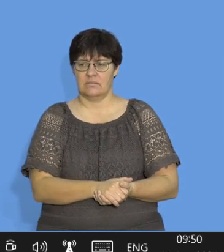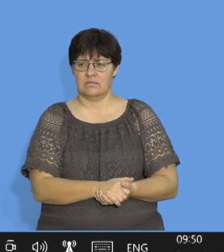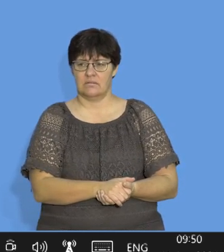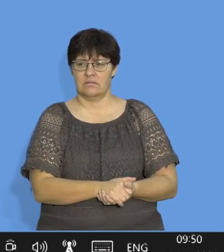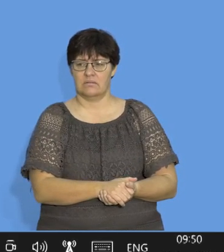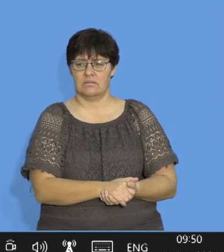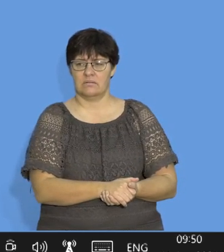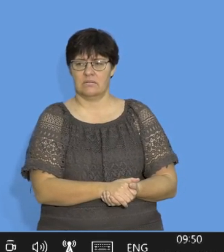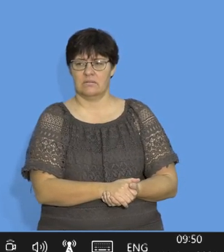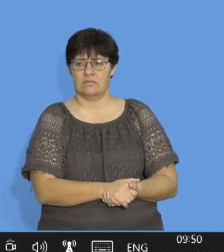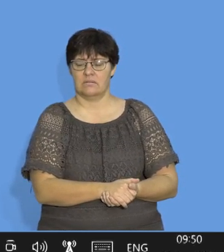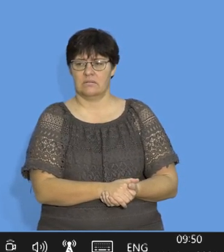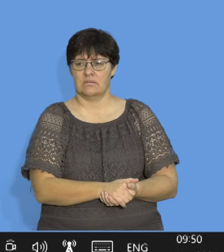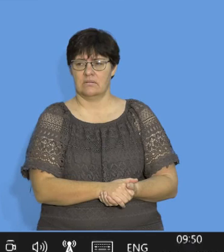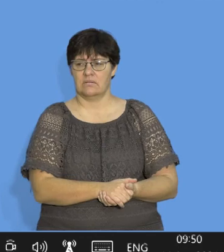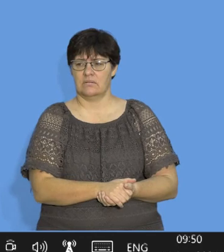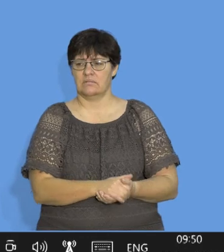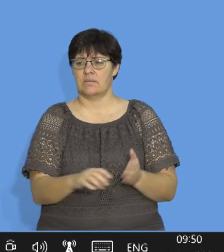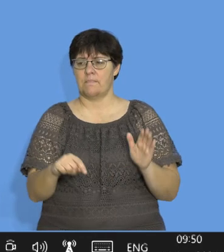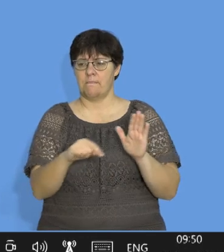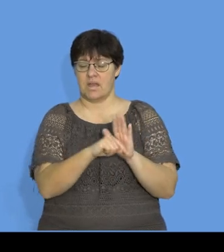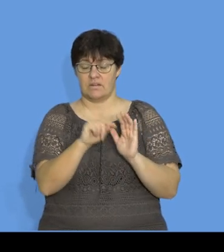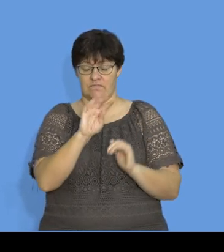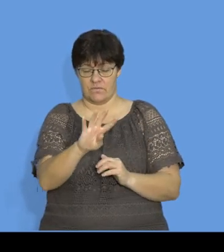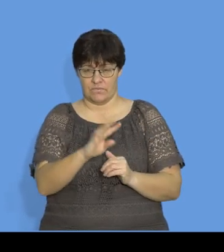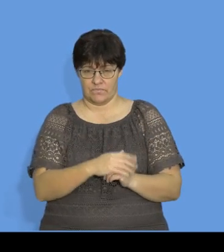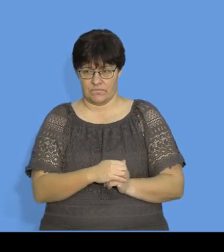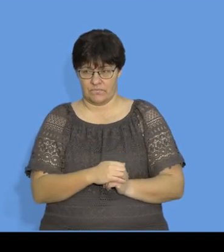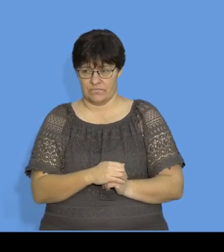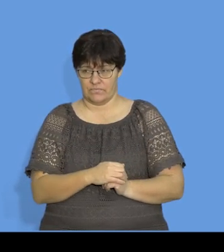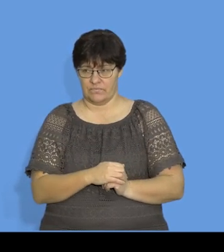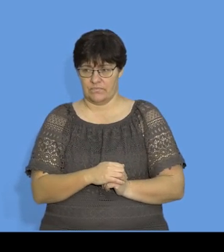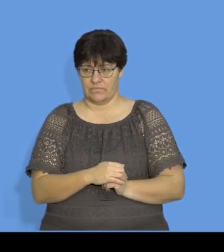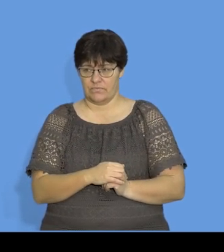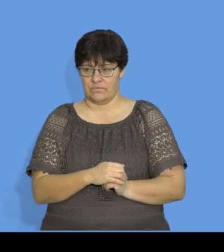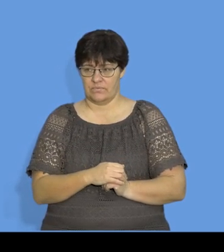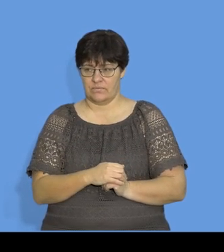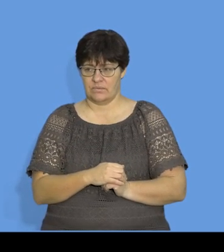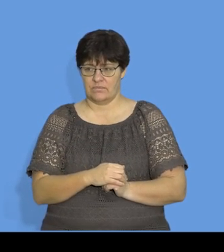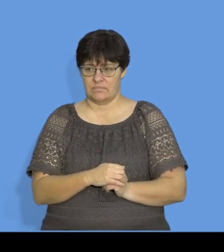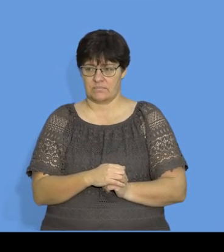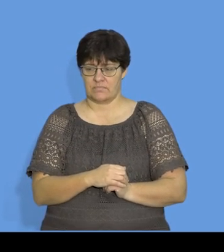All right, divide by 3, and I'm going to get minus 4.